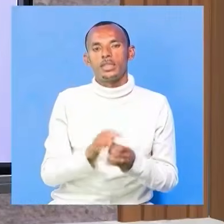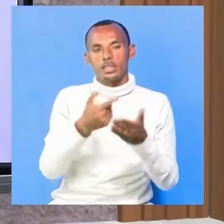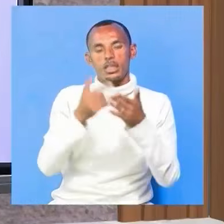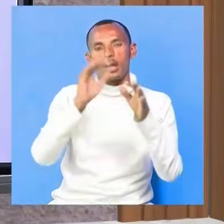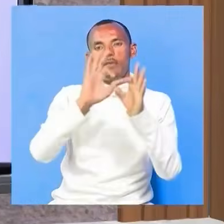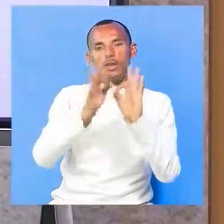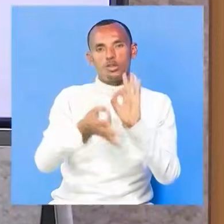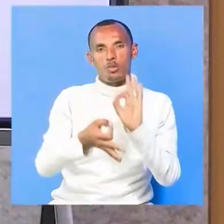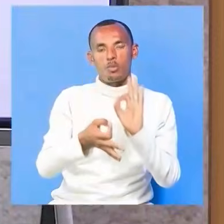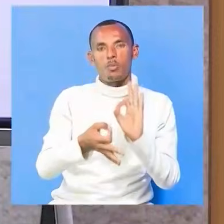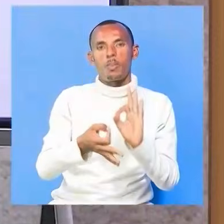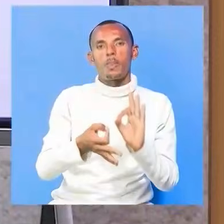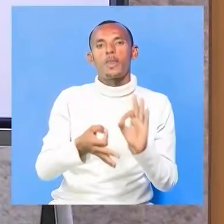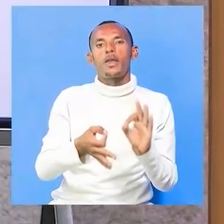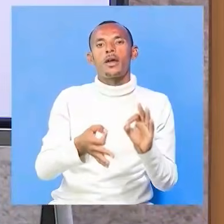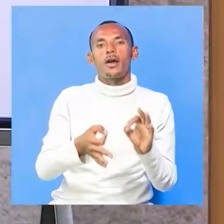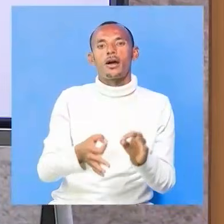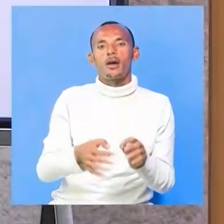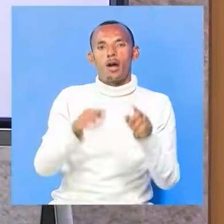So this is the definition of